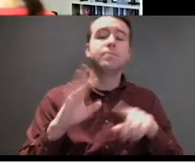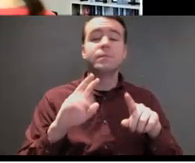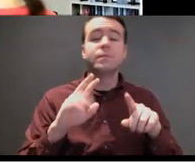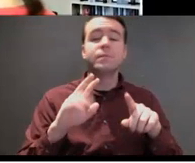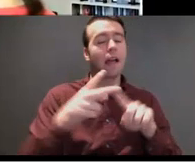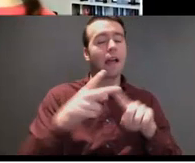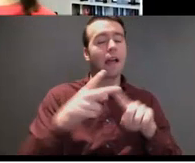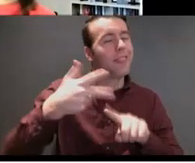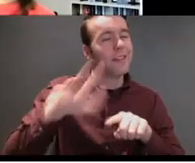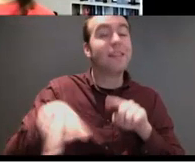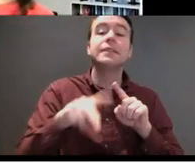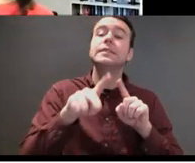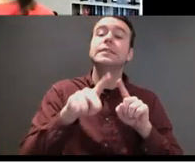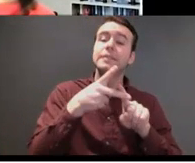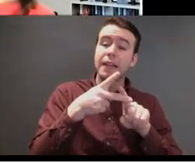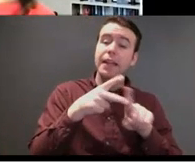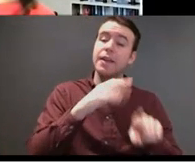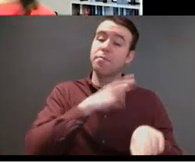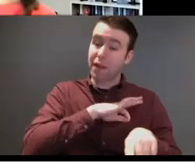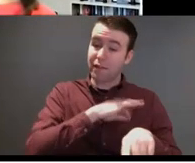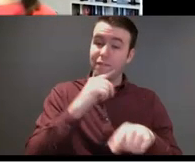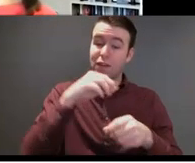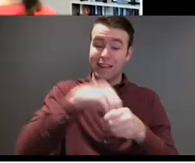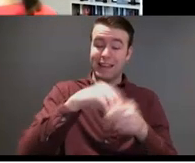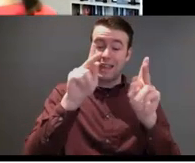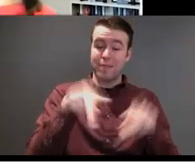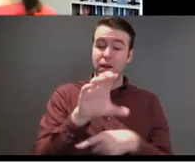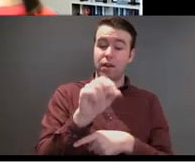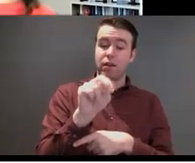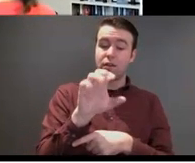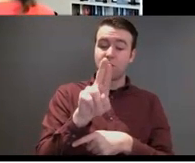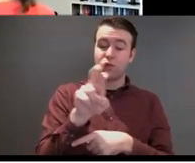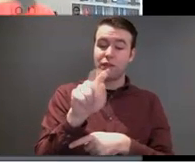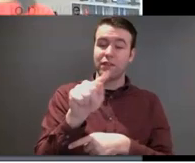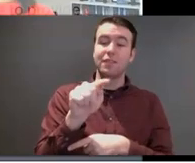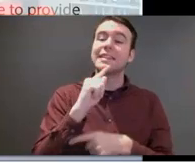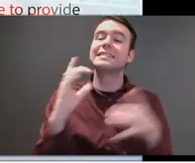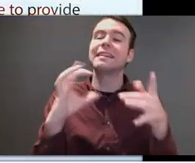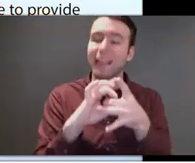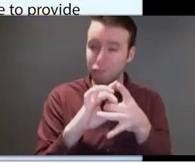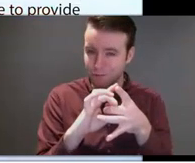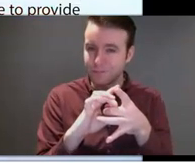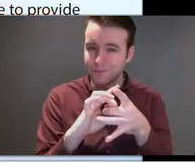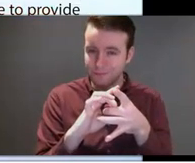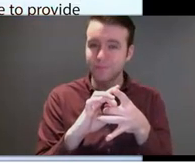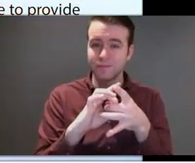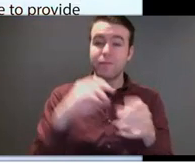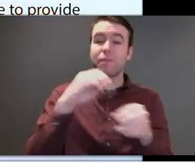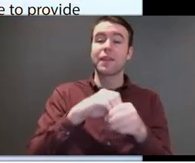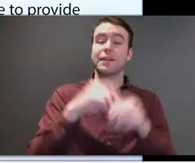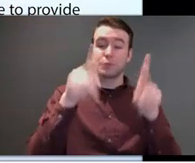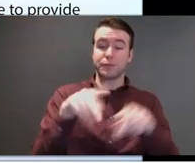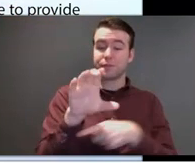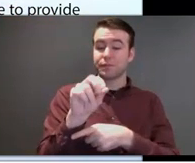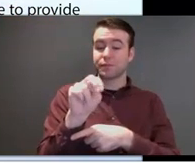yet third, the second benefit for the in-person concurrent learning model is connection. So the in-person concurrent